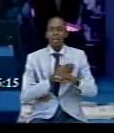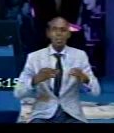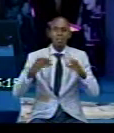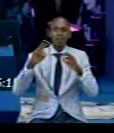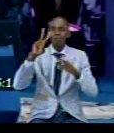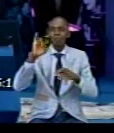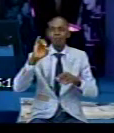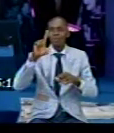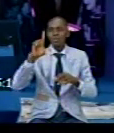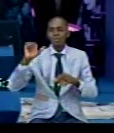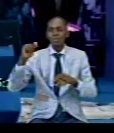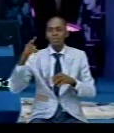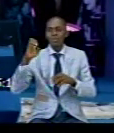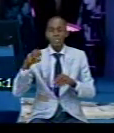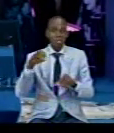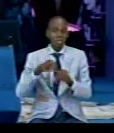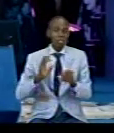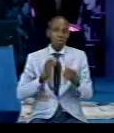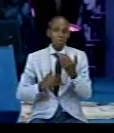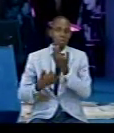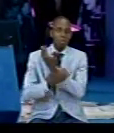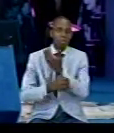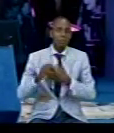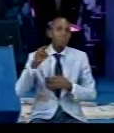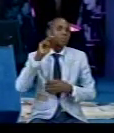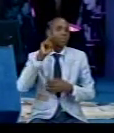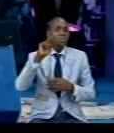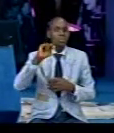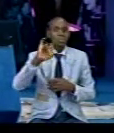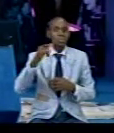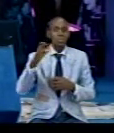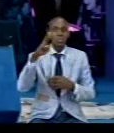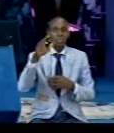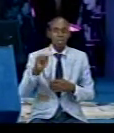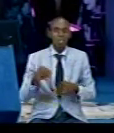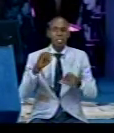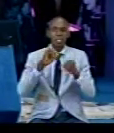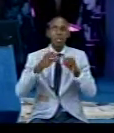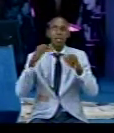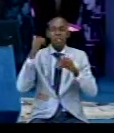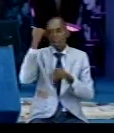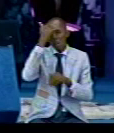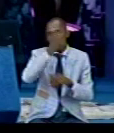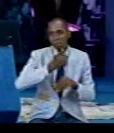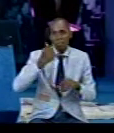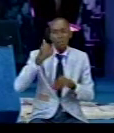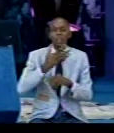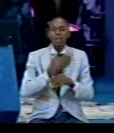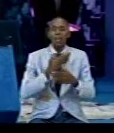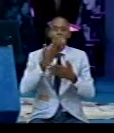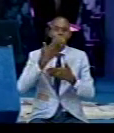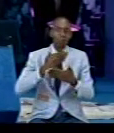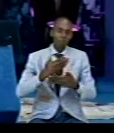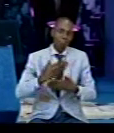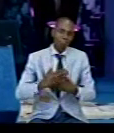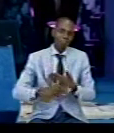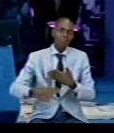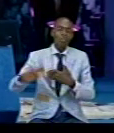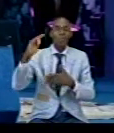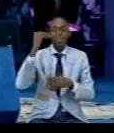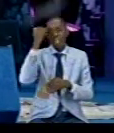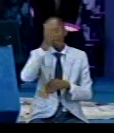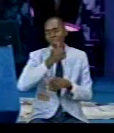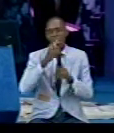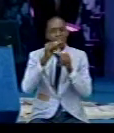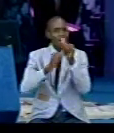Nigeria, and to all the countries and nations here in Africa and beyond Africa,